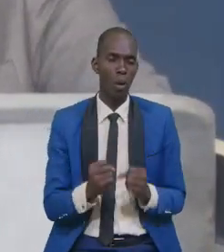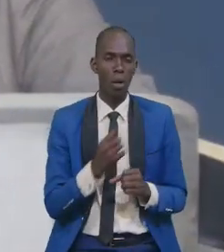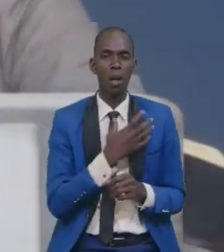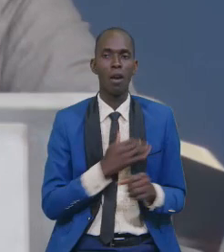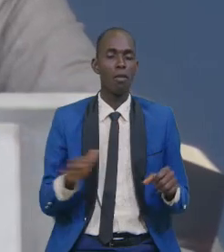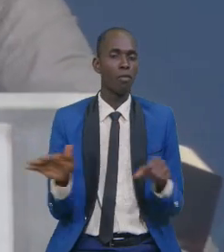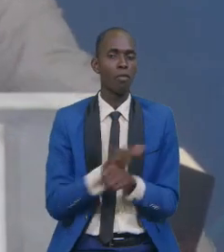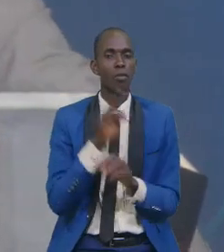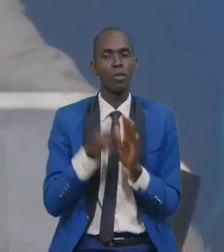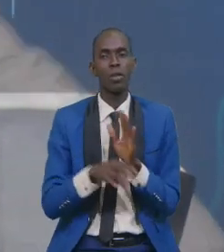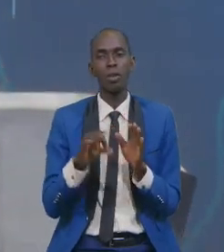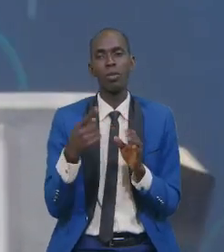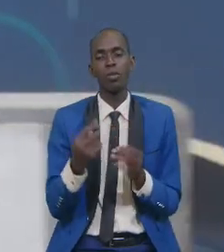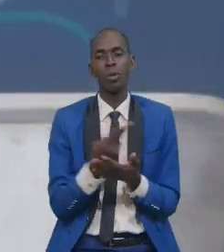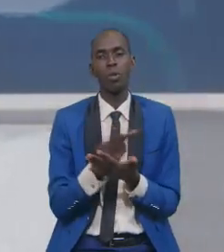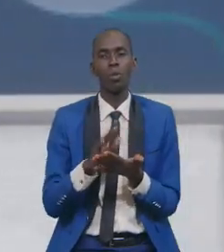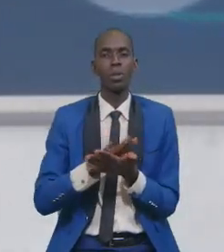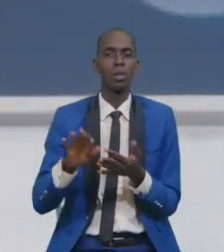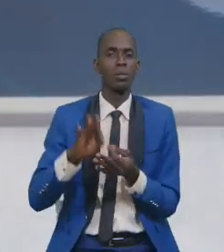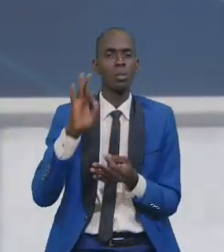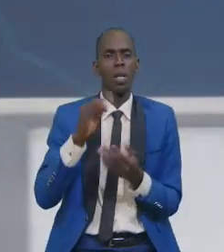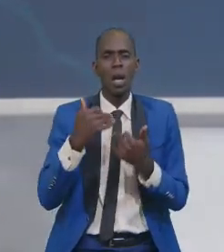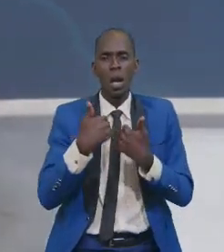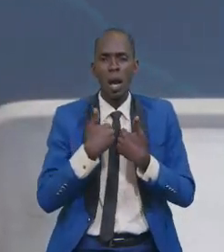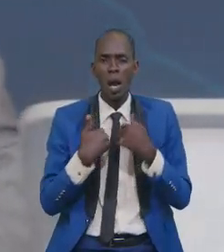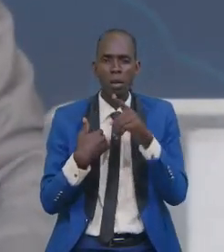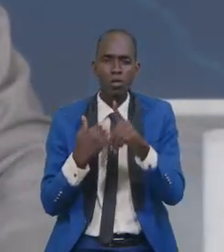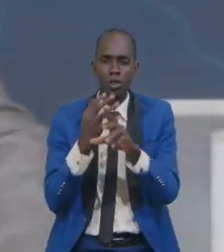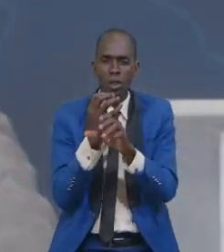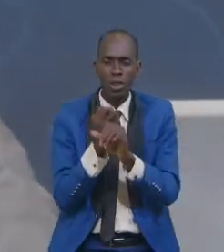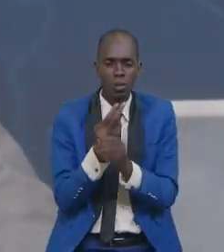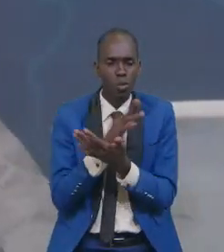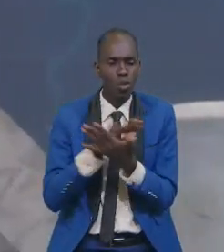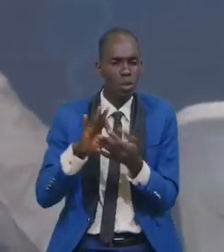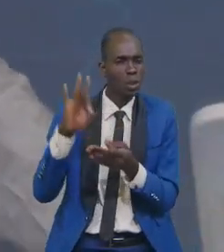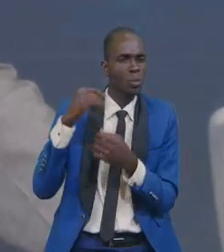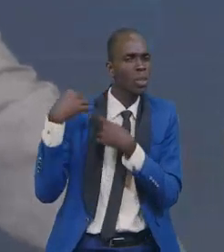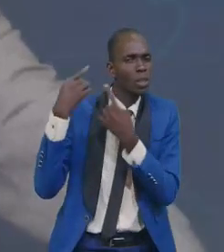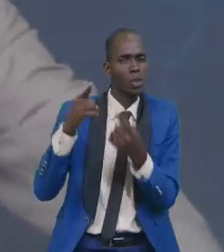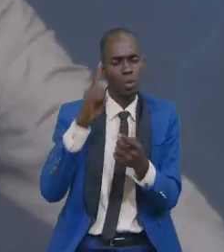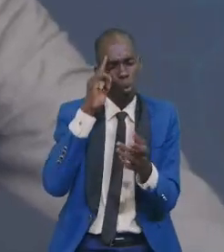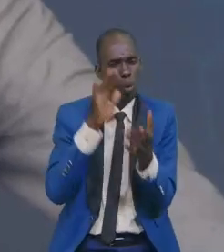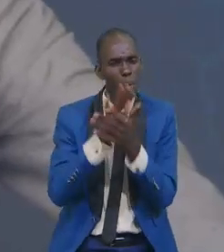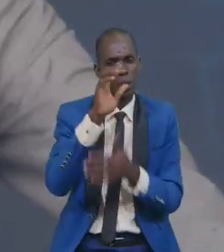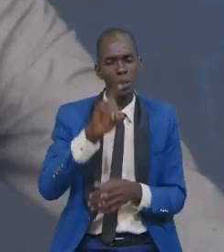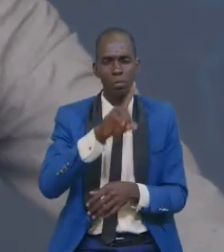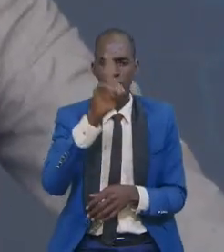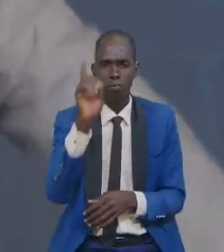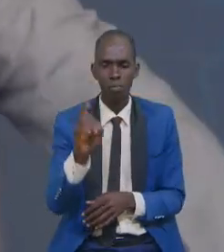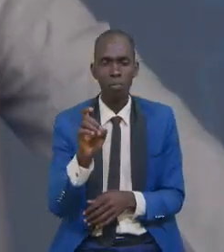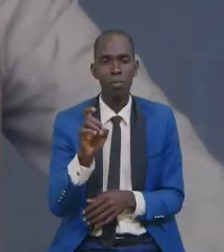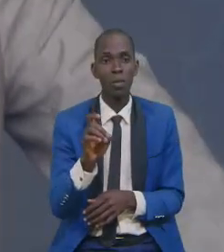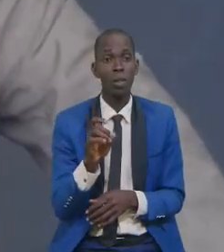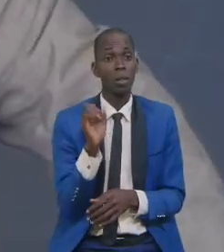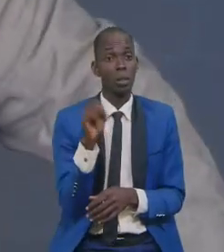Holy Ghost. Have you received the Holy Ghost since you believed I'm saved? Good. Have